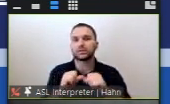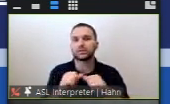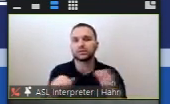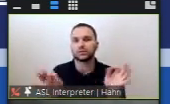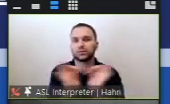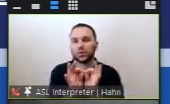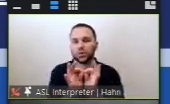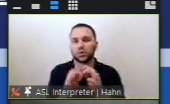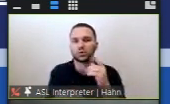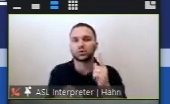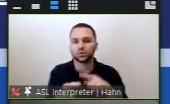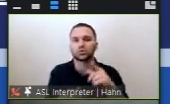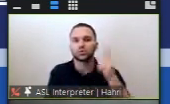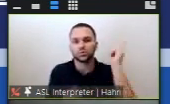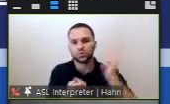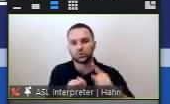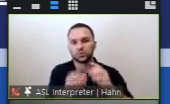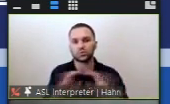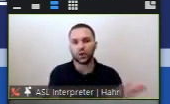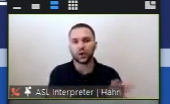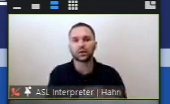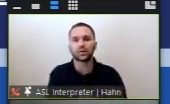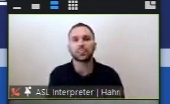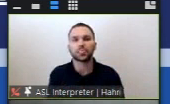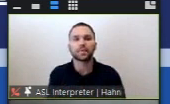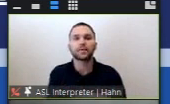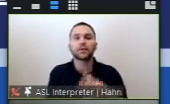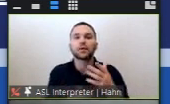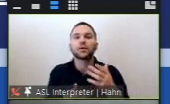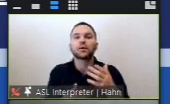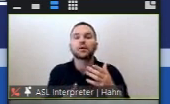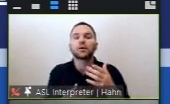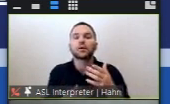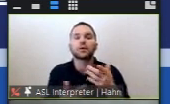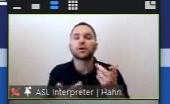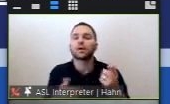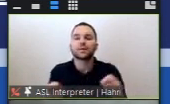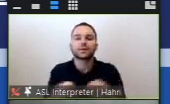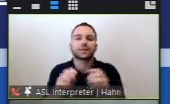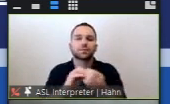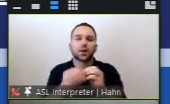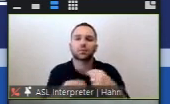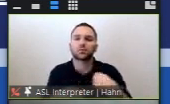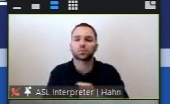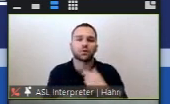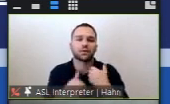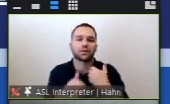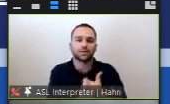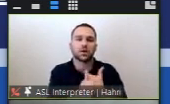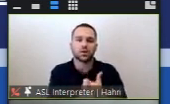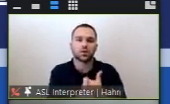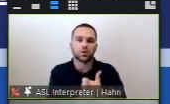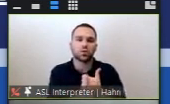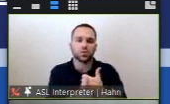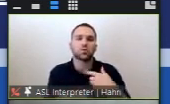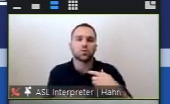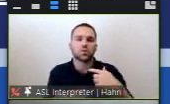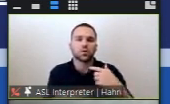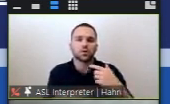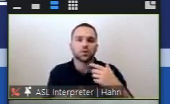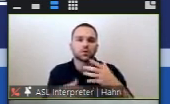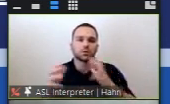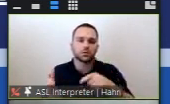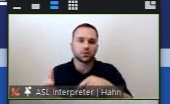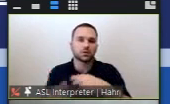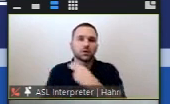sources that we're really going to be looking at are the same data sources we've been following throughout the pandemic. It's rates of cases occurring in kids, it's hospitalization